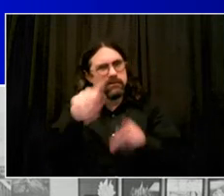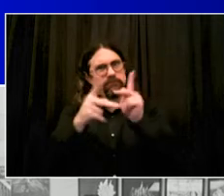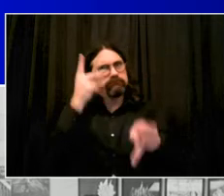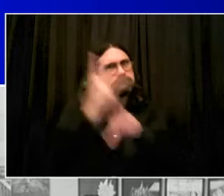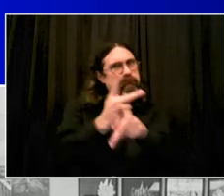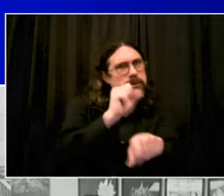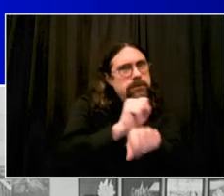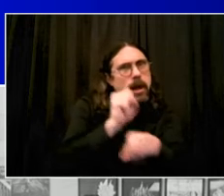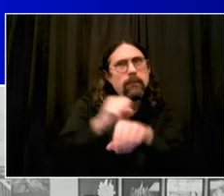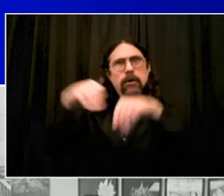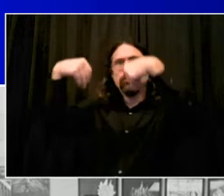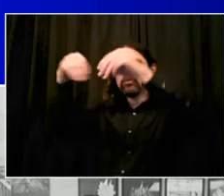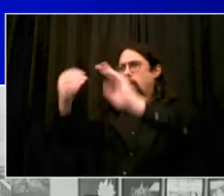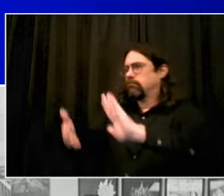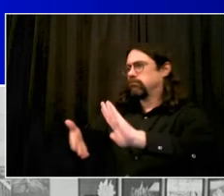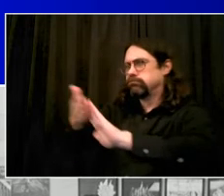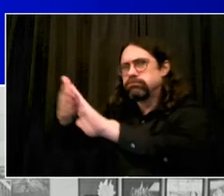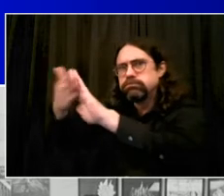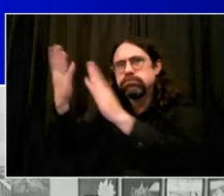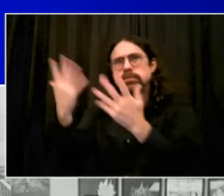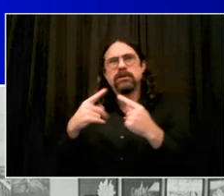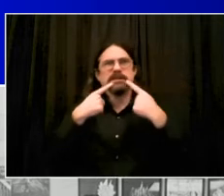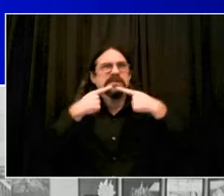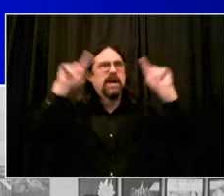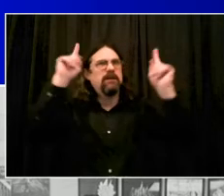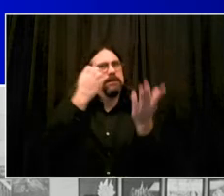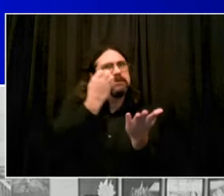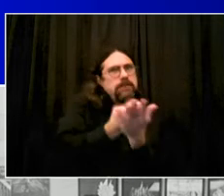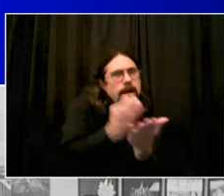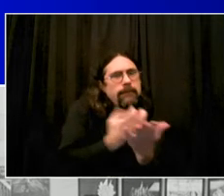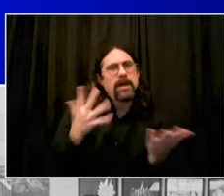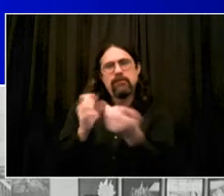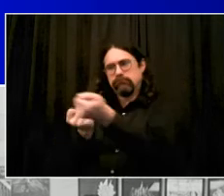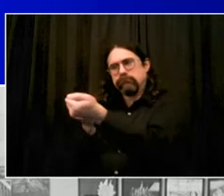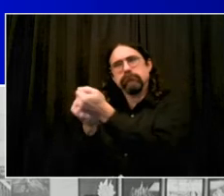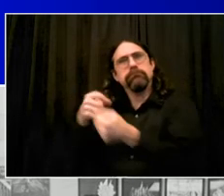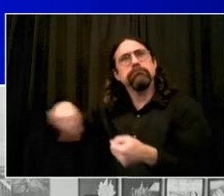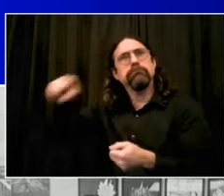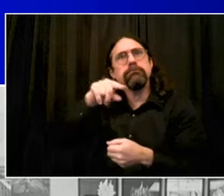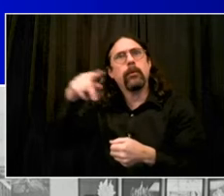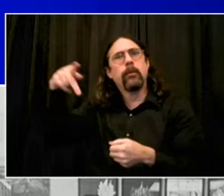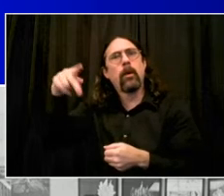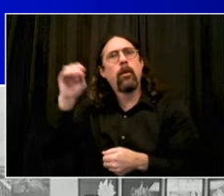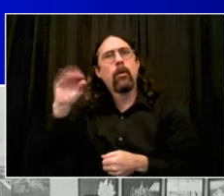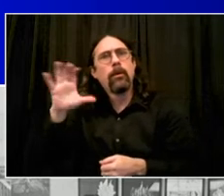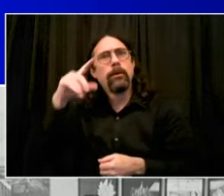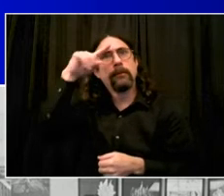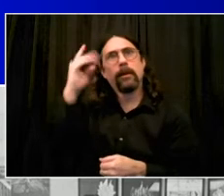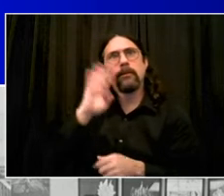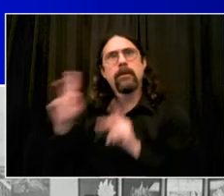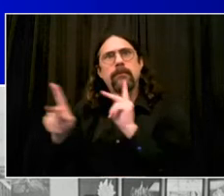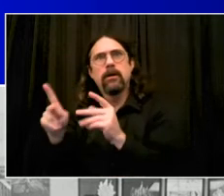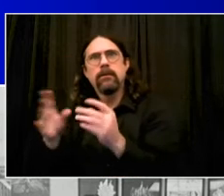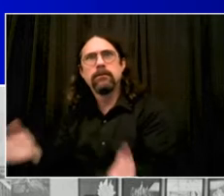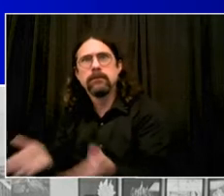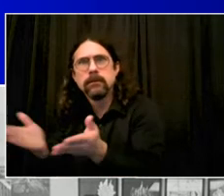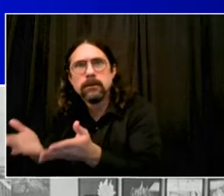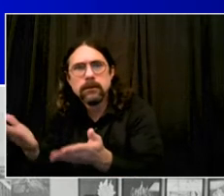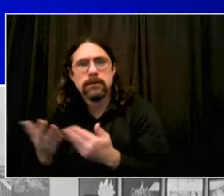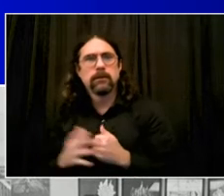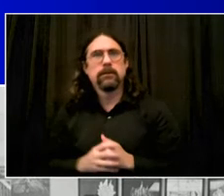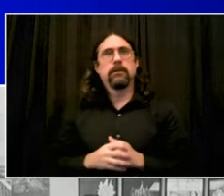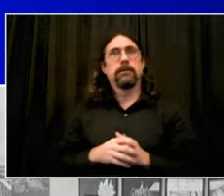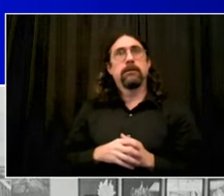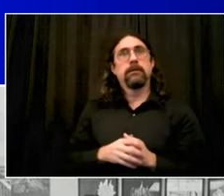make 30% more income and have almost 80% higher household wealth than workers in other kinds